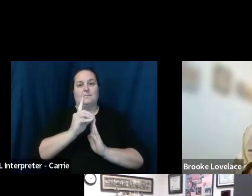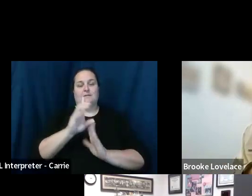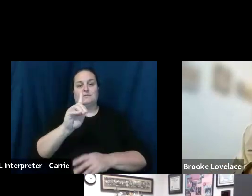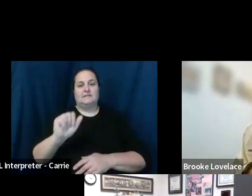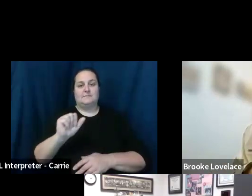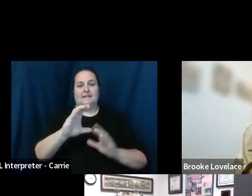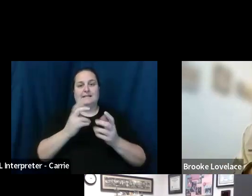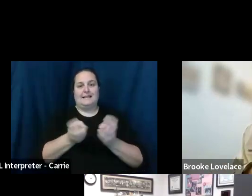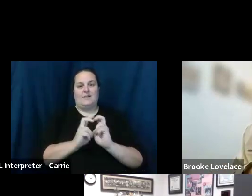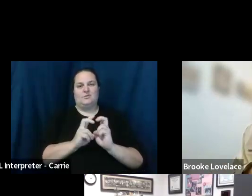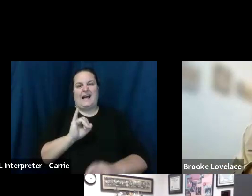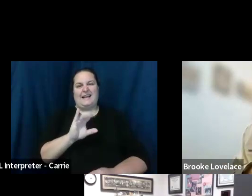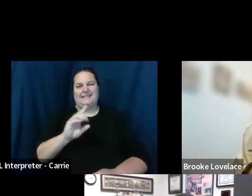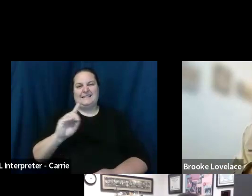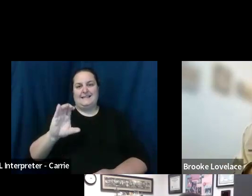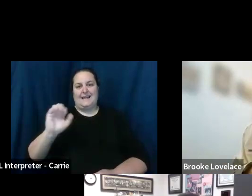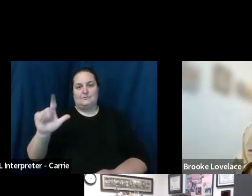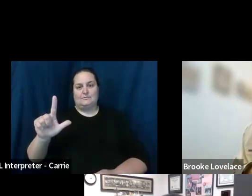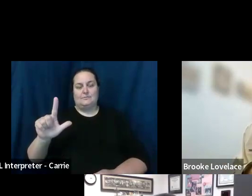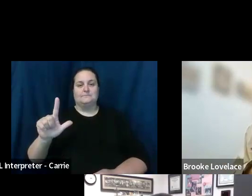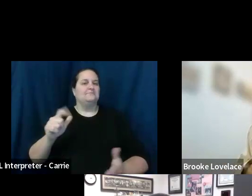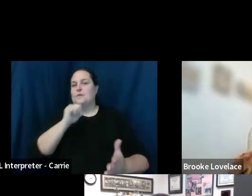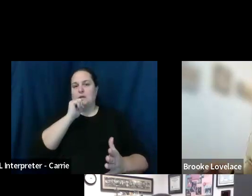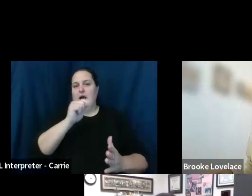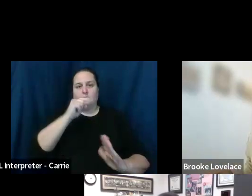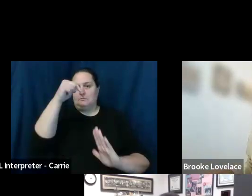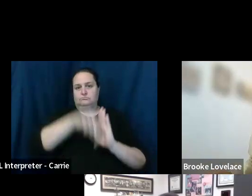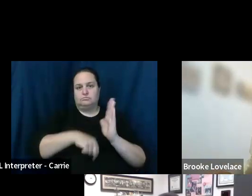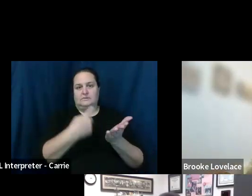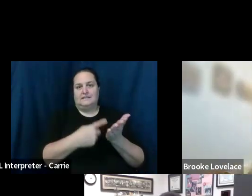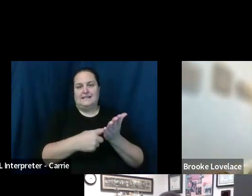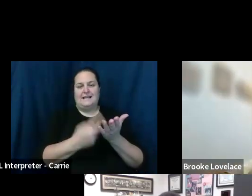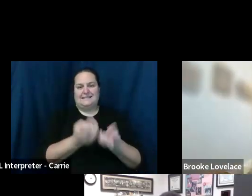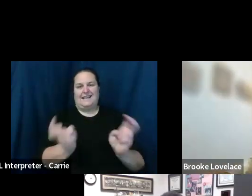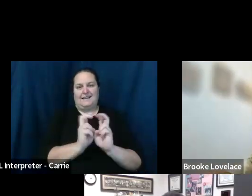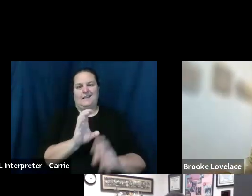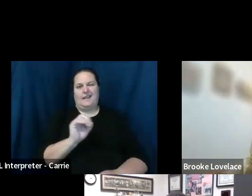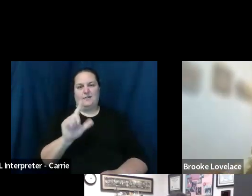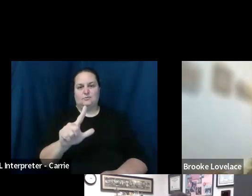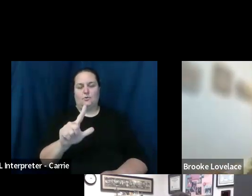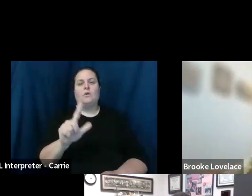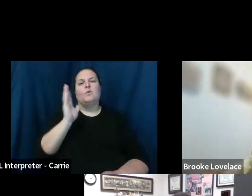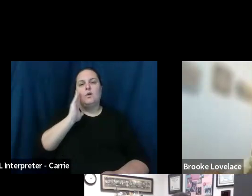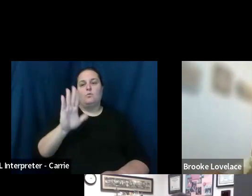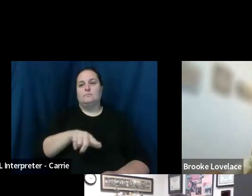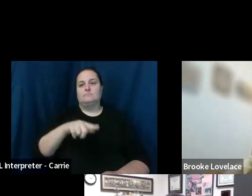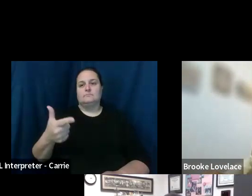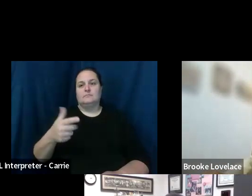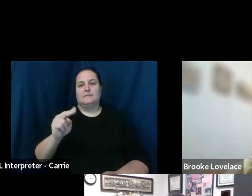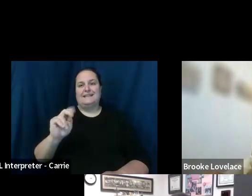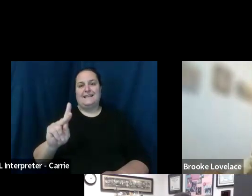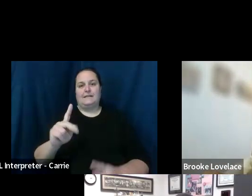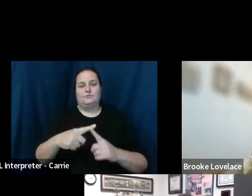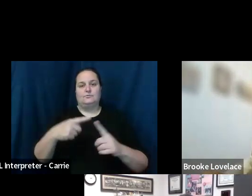time today talking about the council as we want to turn it over to Nick and go over the first part of developing